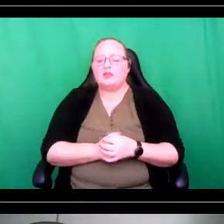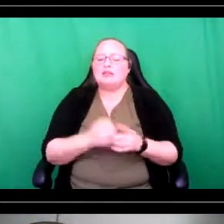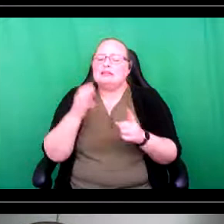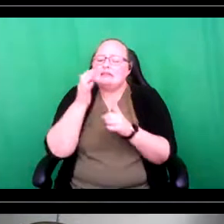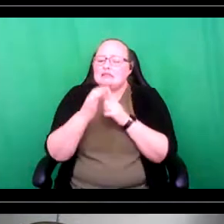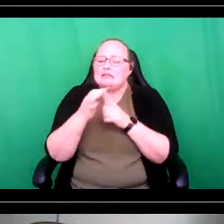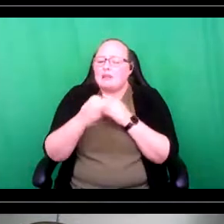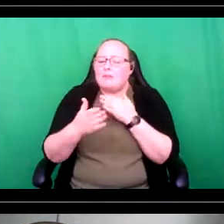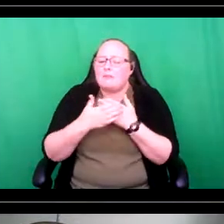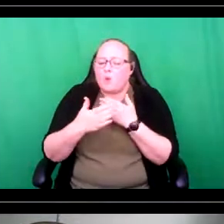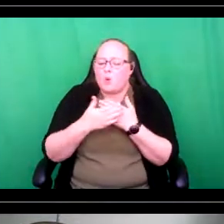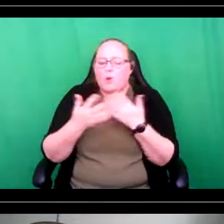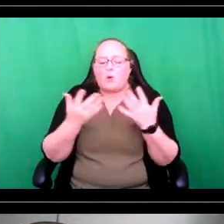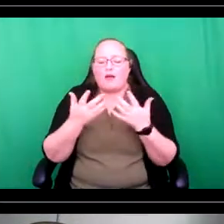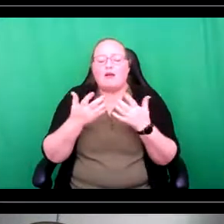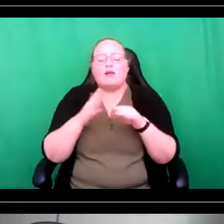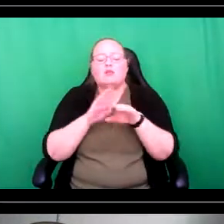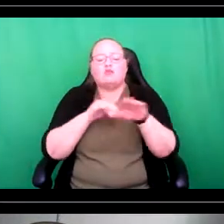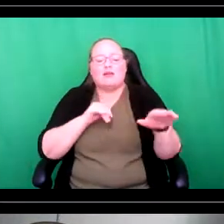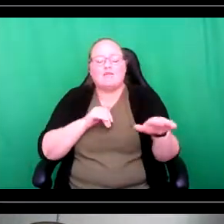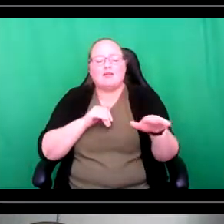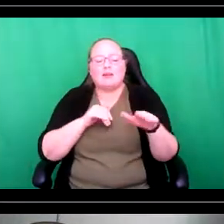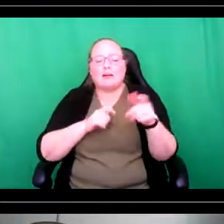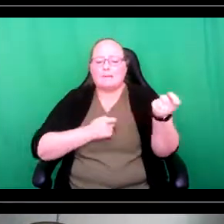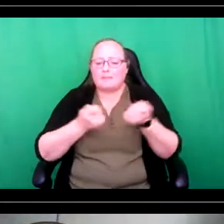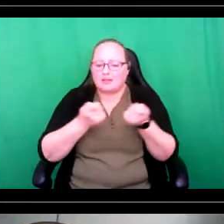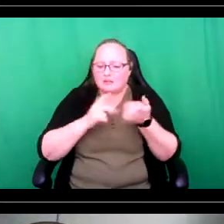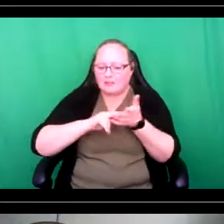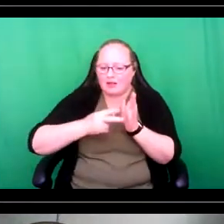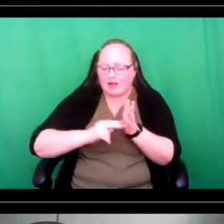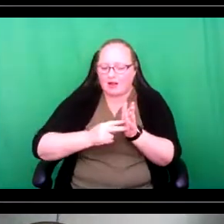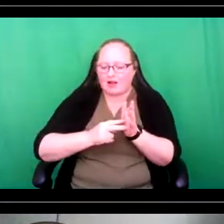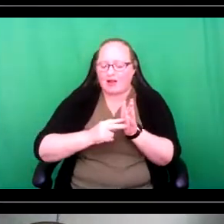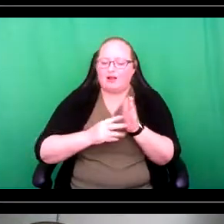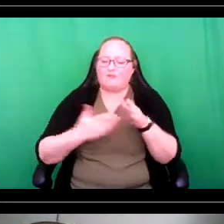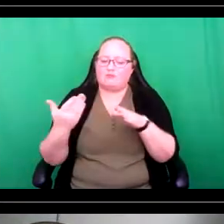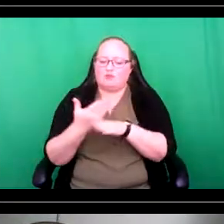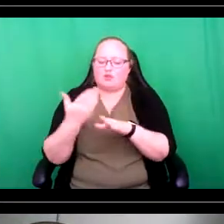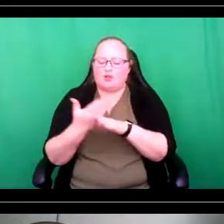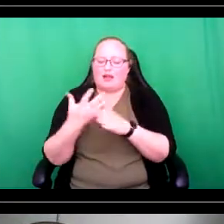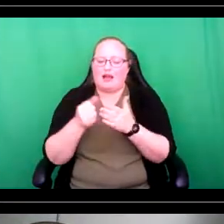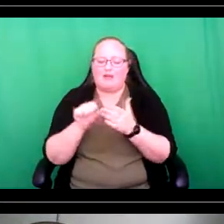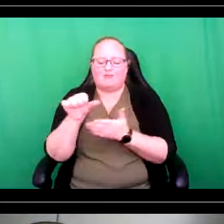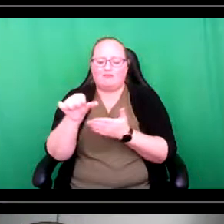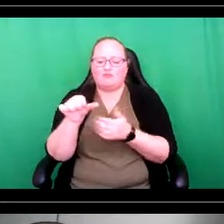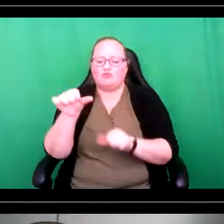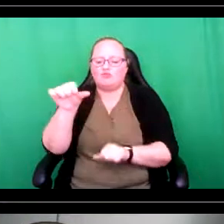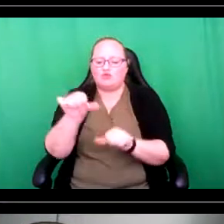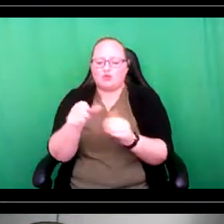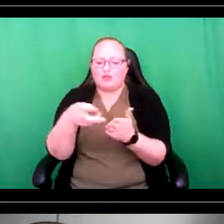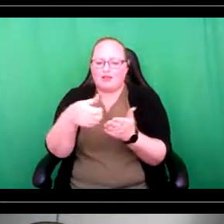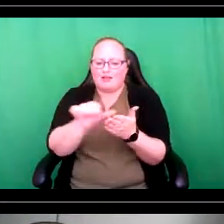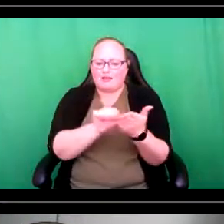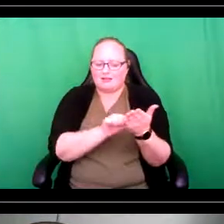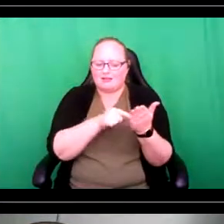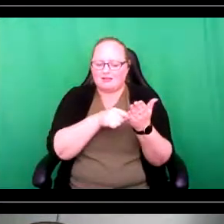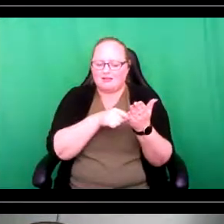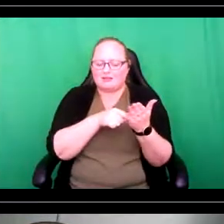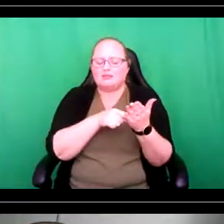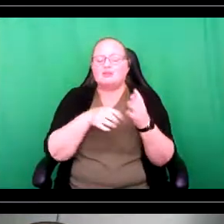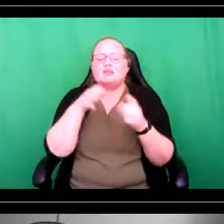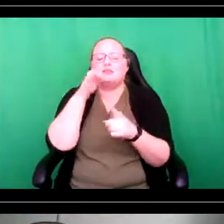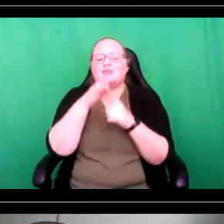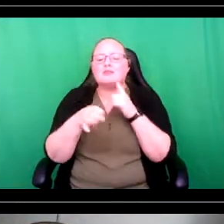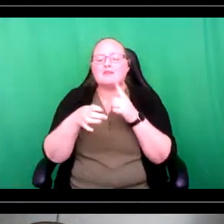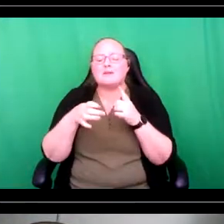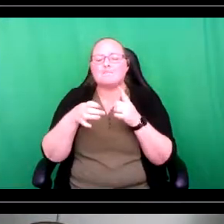our outline traffic management plan for construction, which lists the proposed restrictions for specifically for heavy goods vehicles, where they